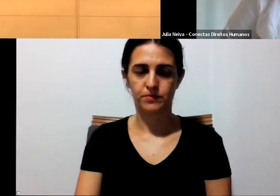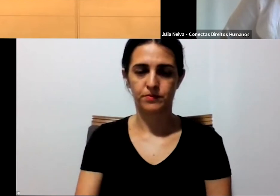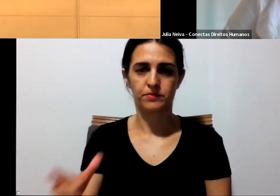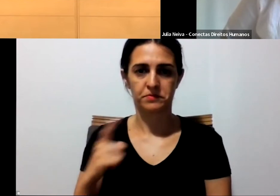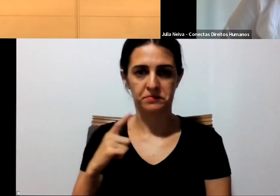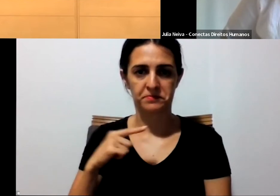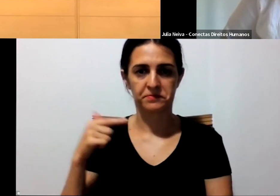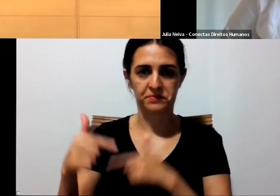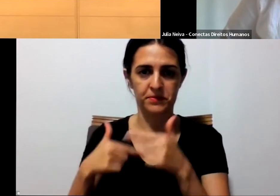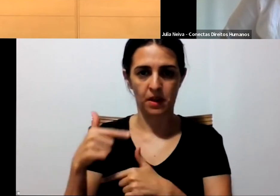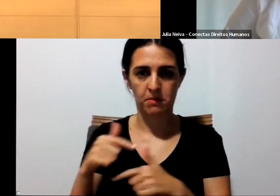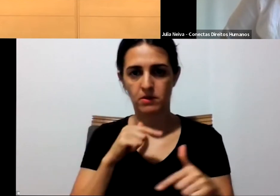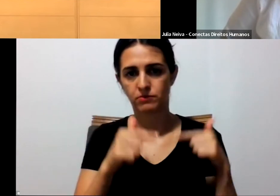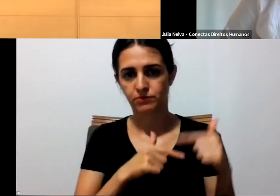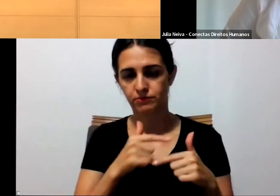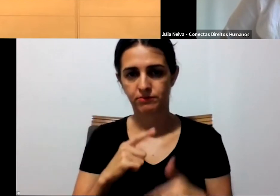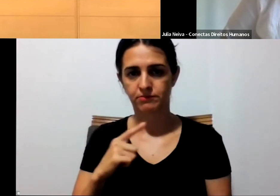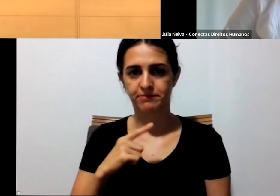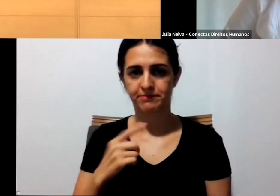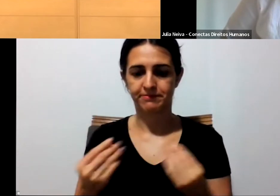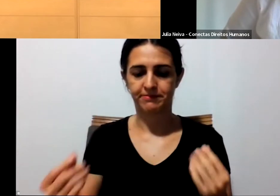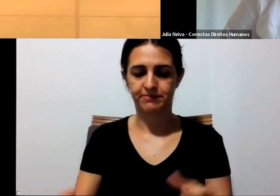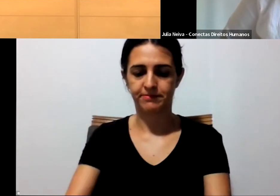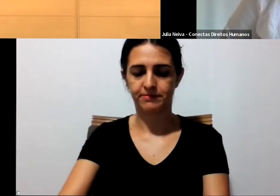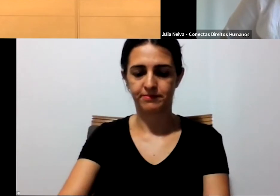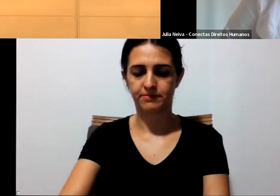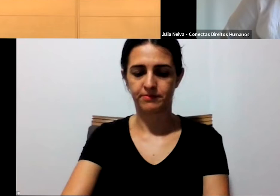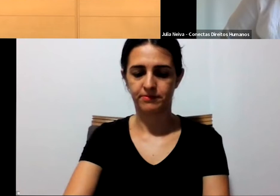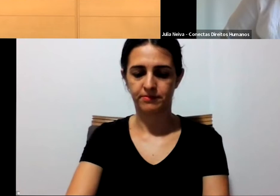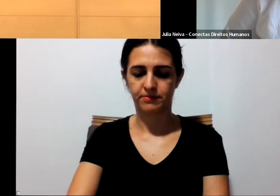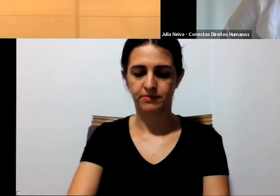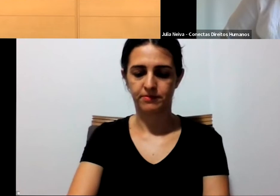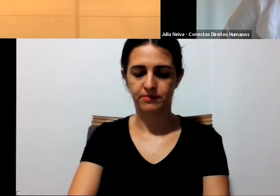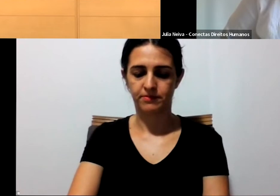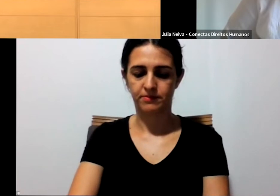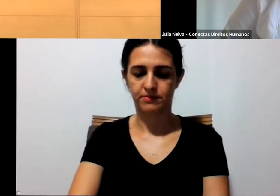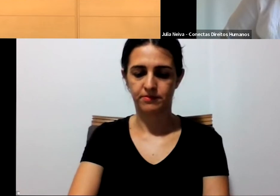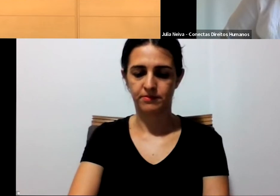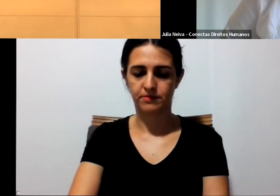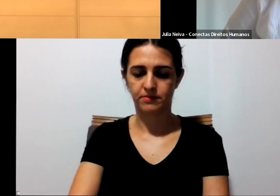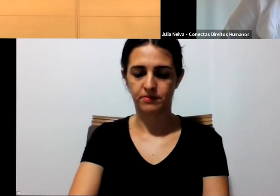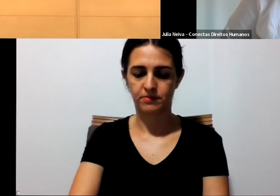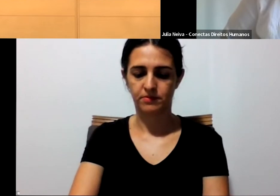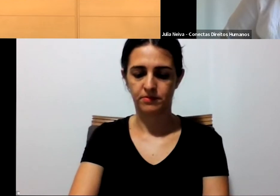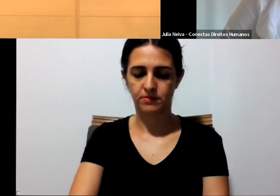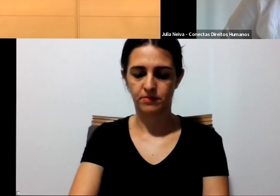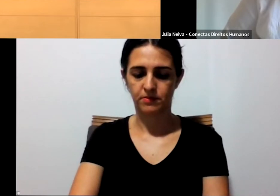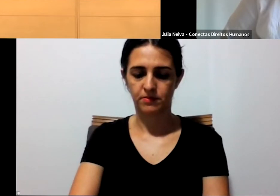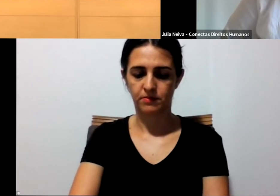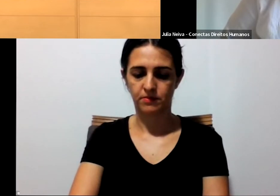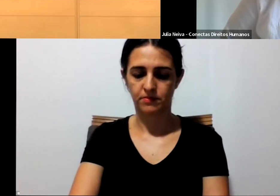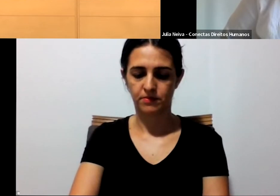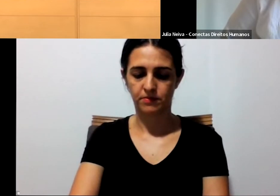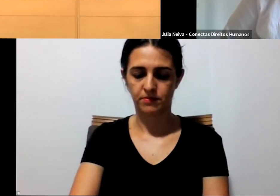there are many avenues where we work together already on development cooperation without having the formal membership in the committee.